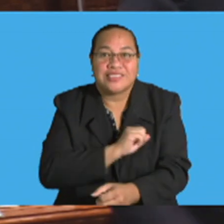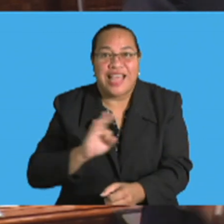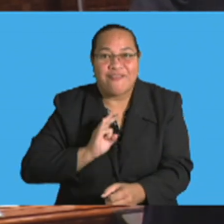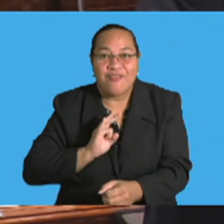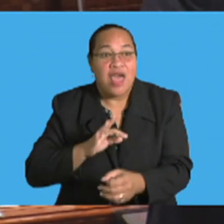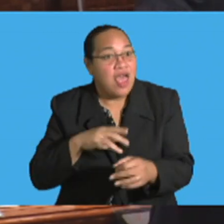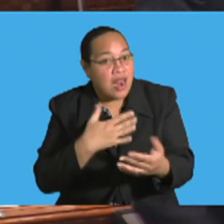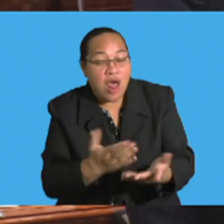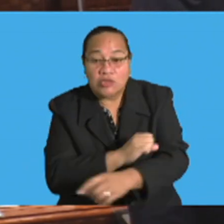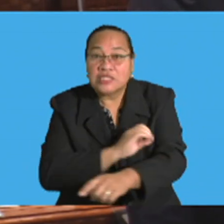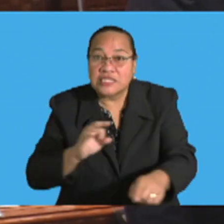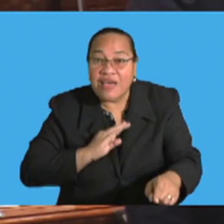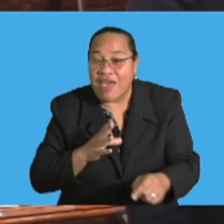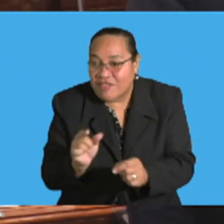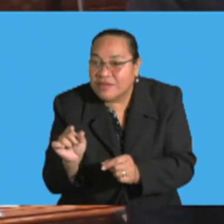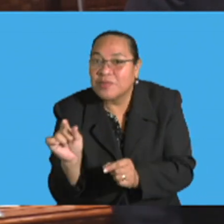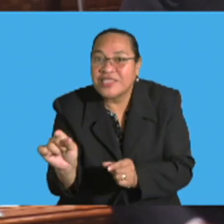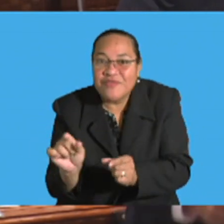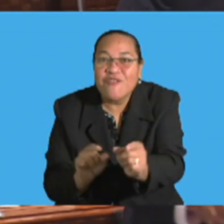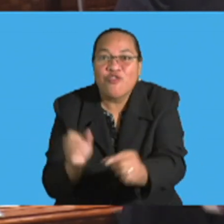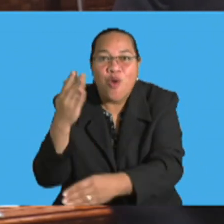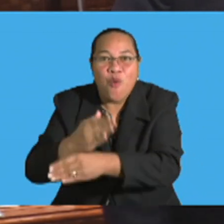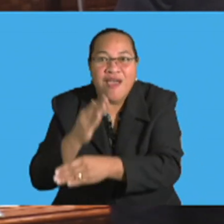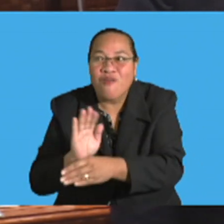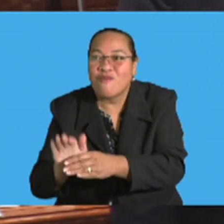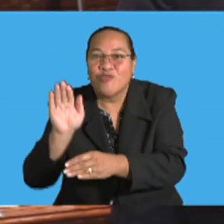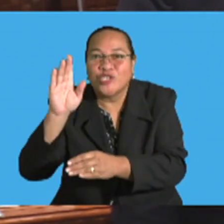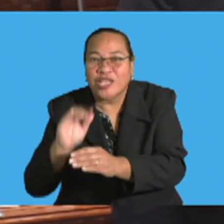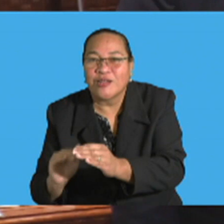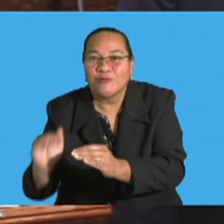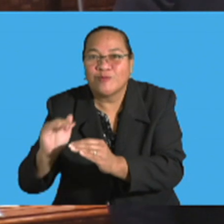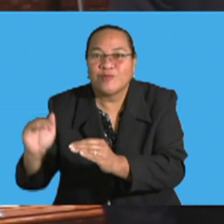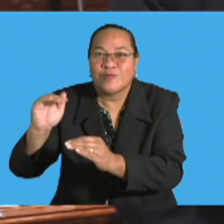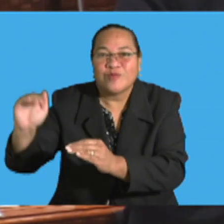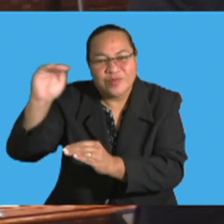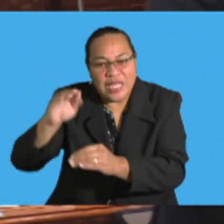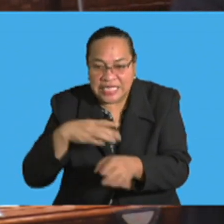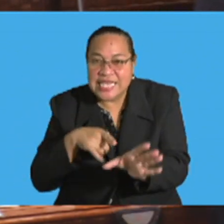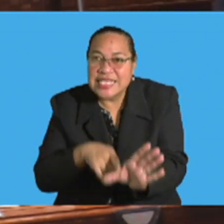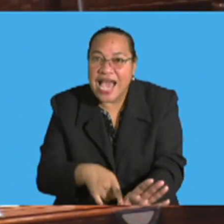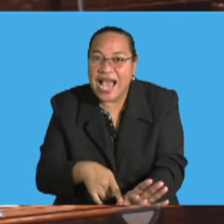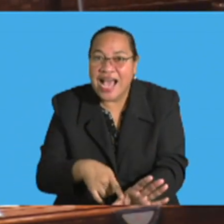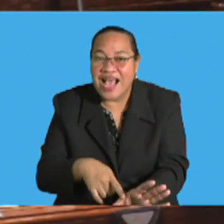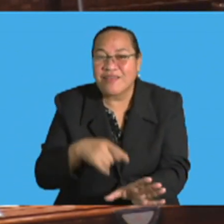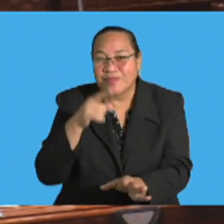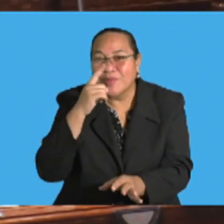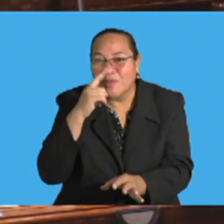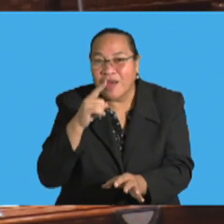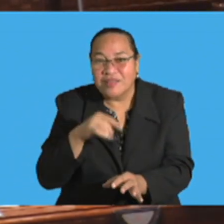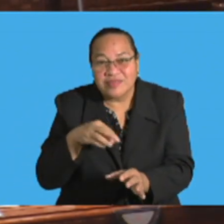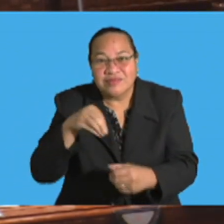have specific career paths. And these are young Fijians, Mr. Speaker, sir. So again, there's been, no mention about